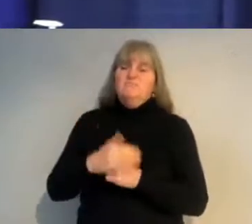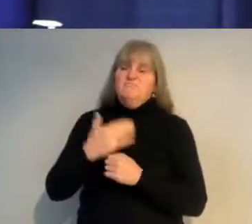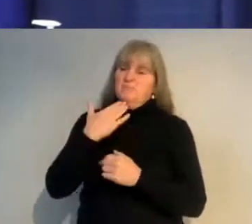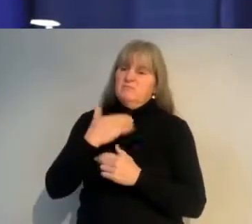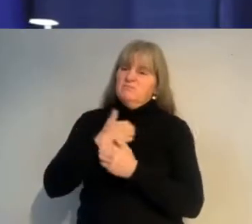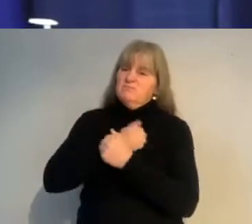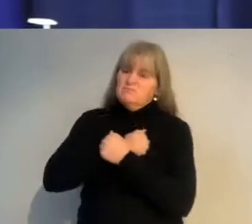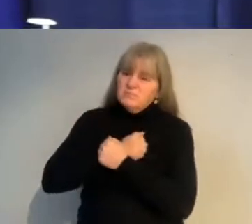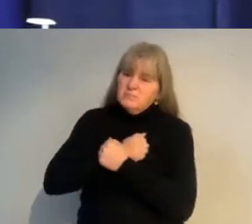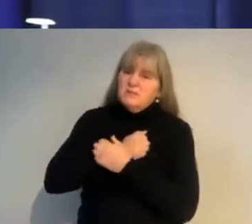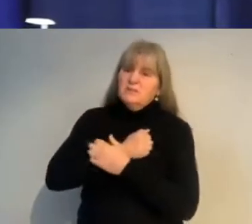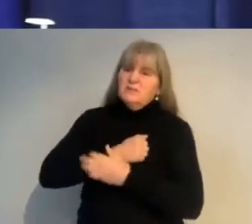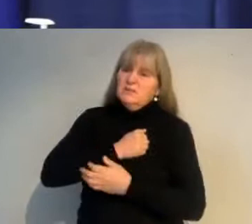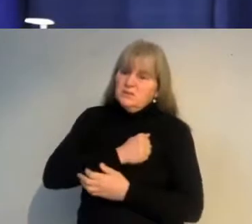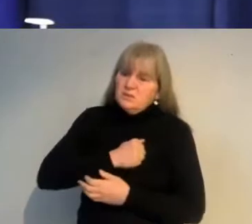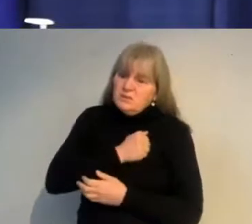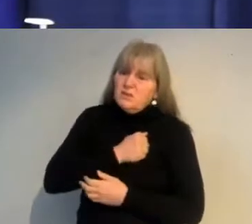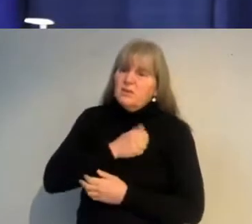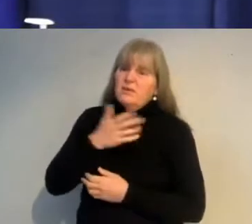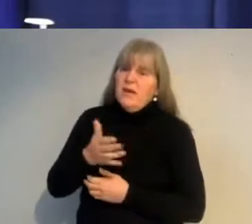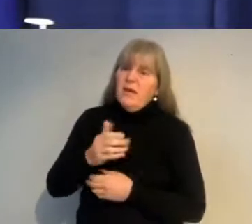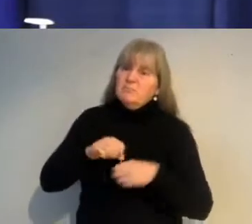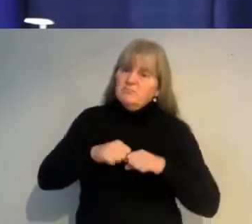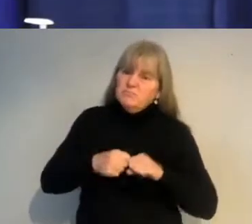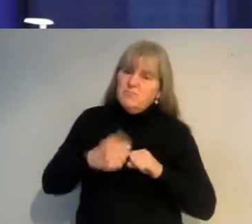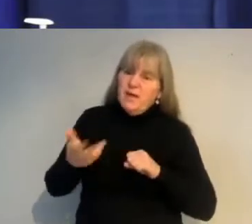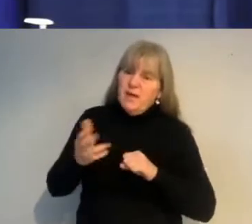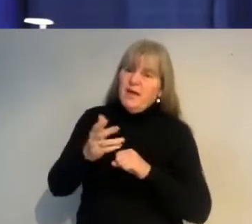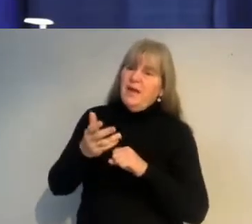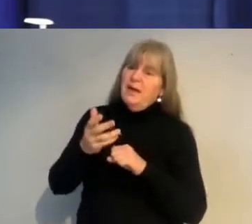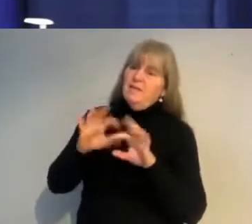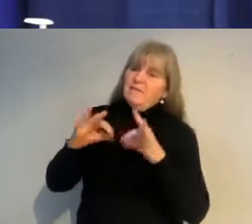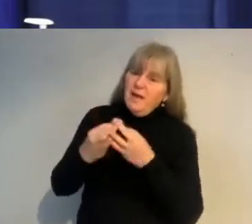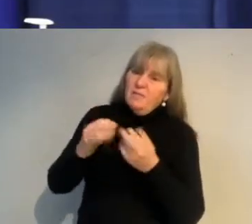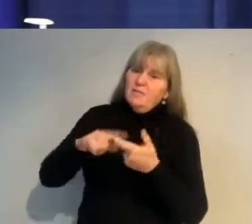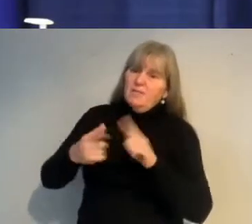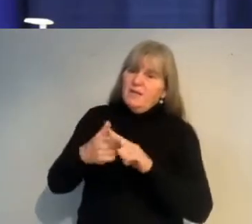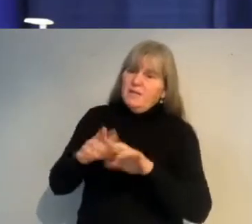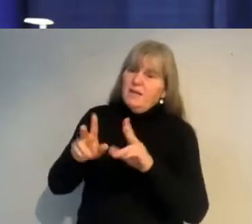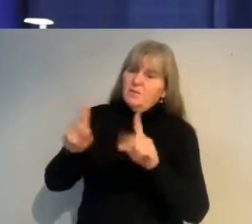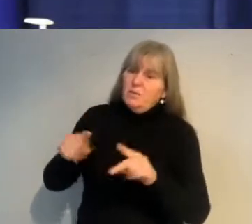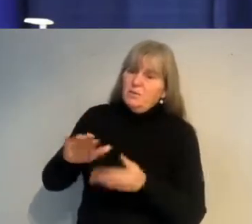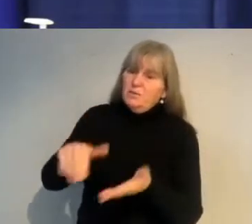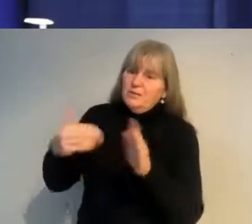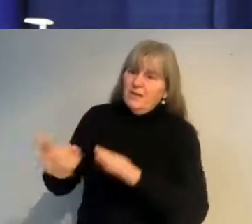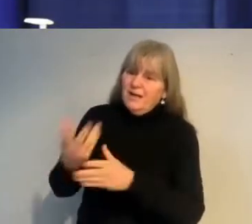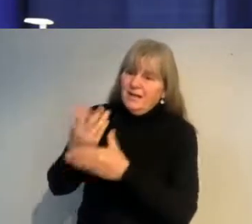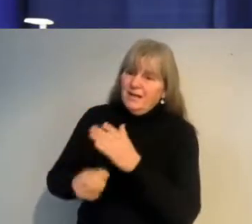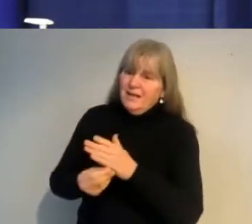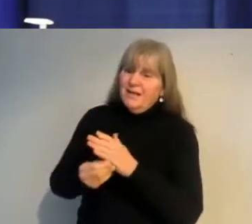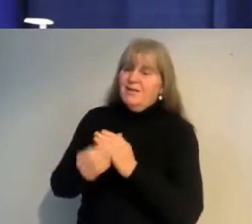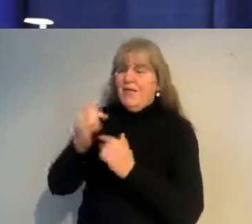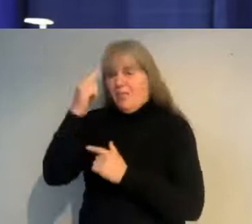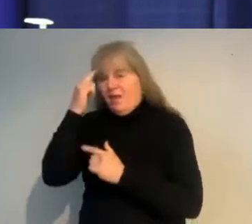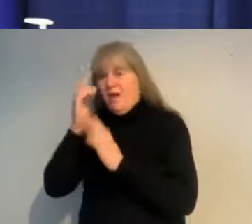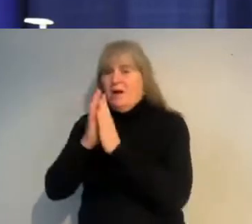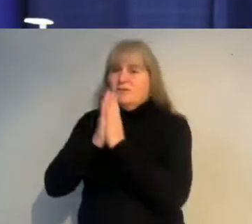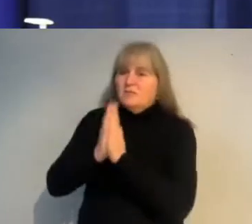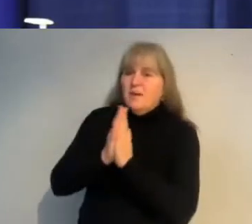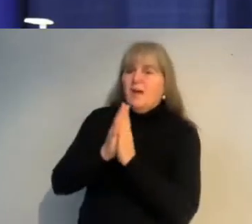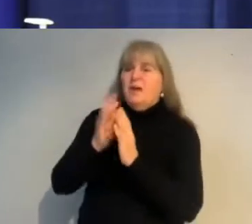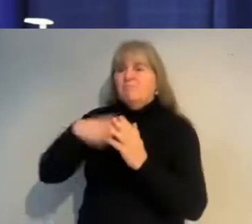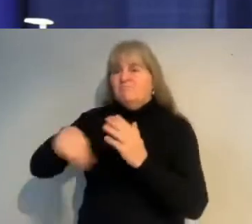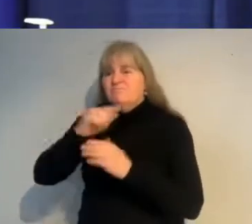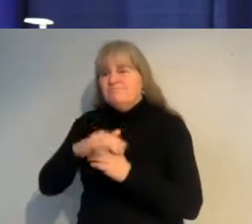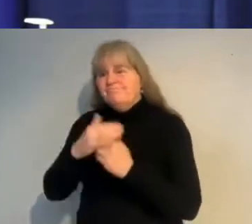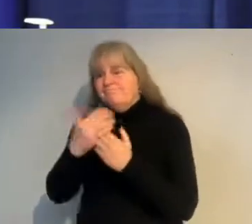to the family of this individual. Our thoughts and prayers are with them and their friends and their loved ones at this time.